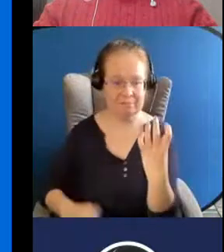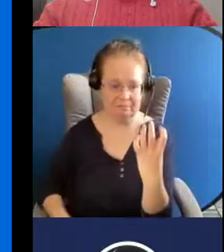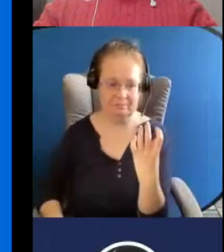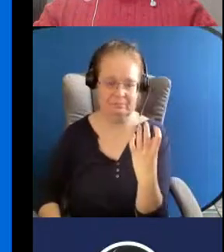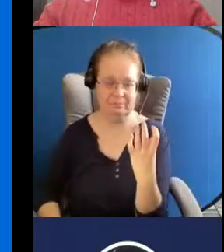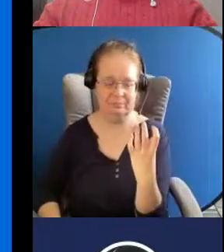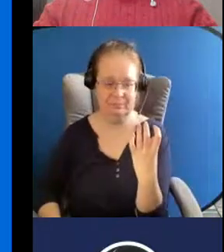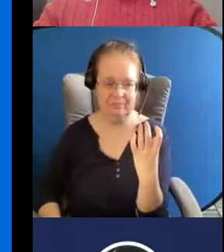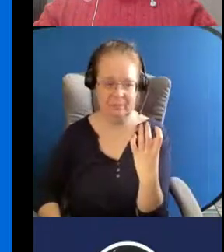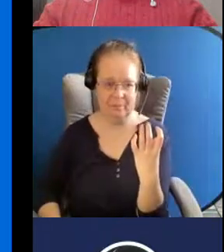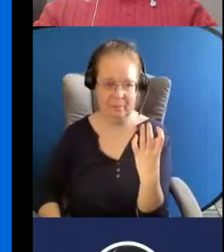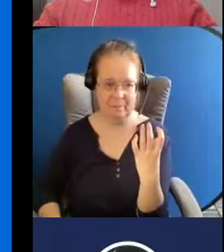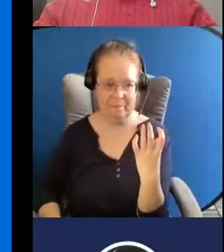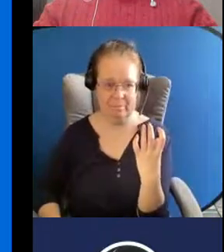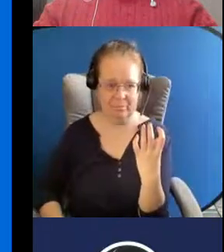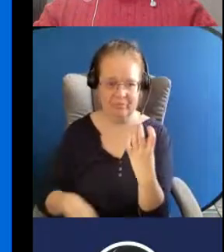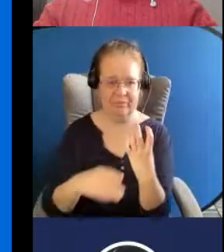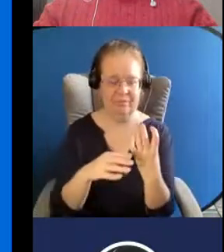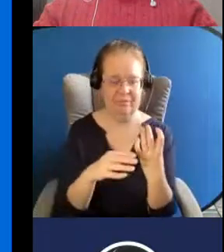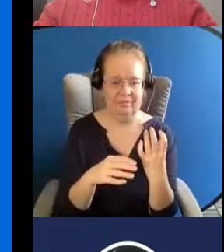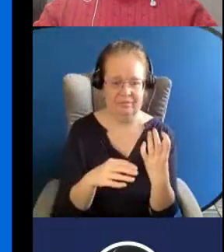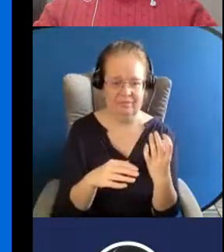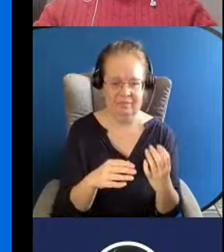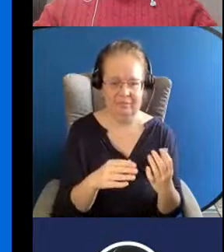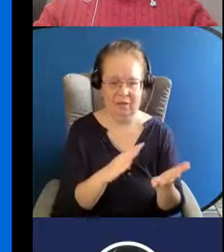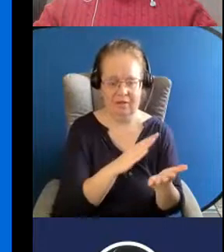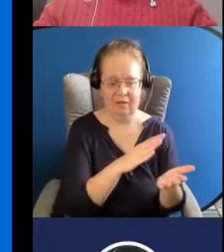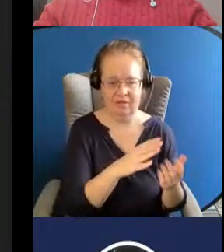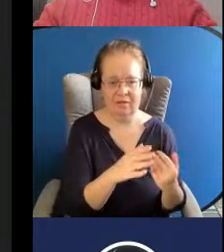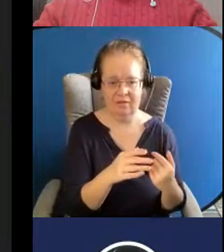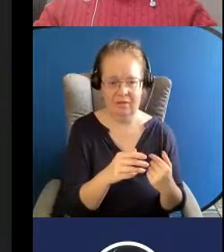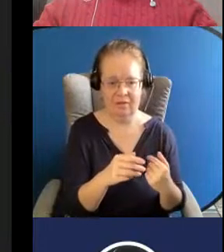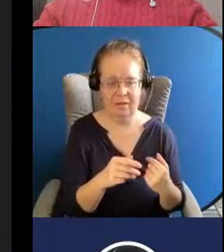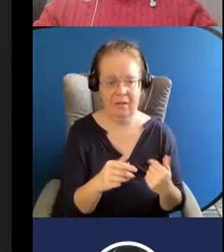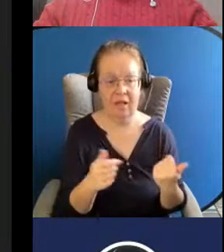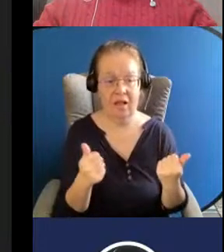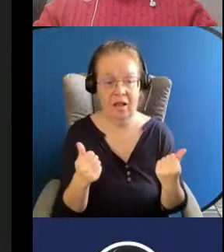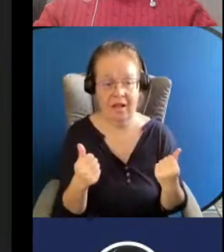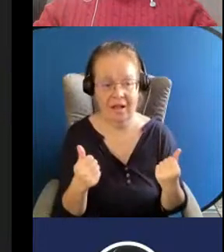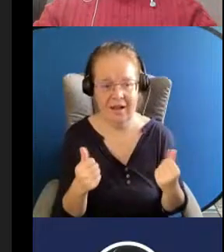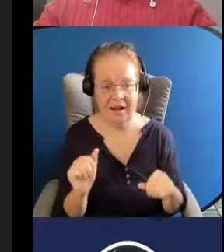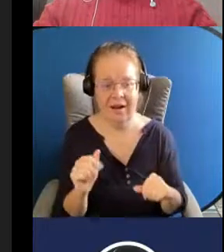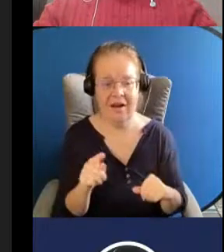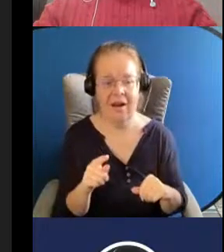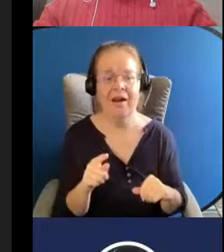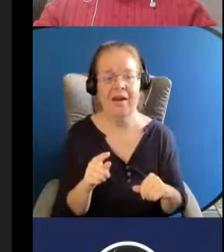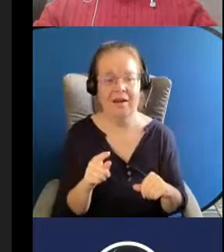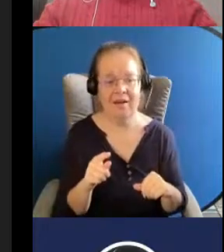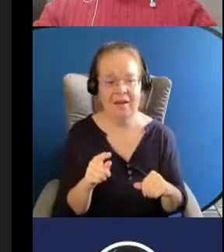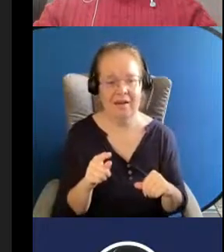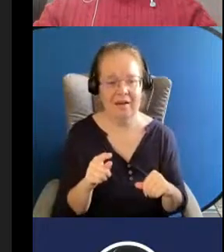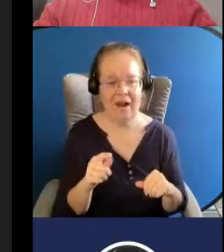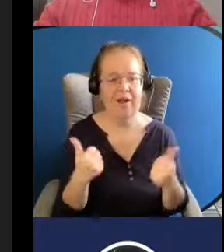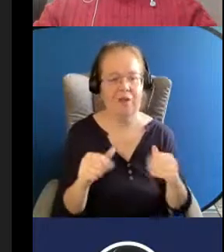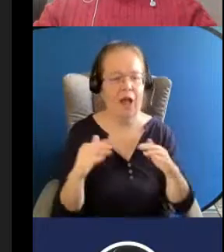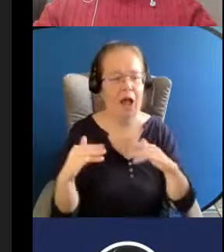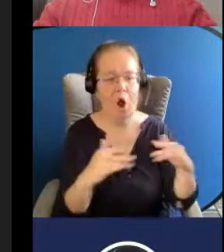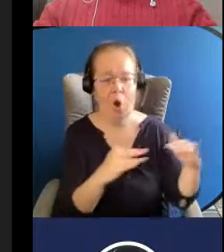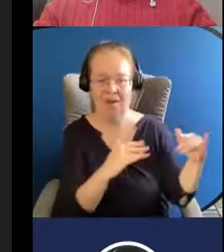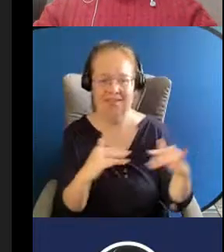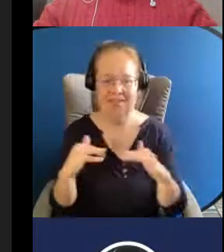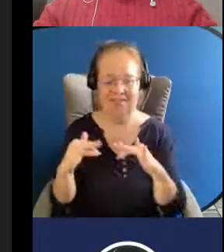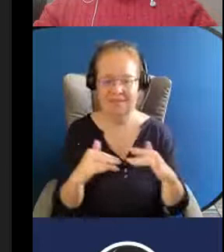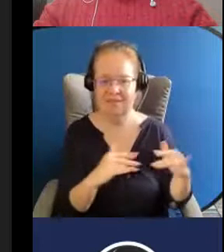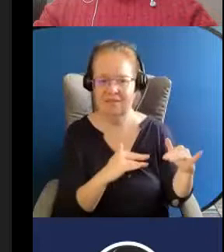as it applies across the entire system. The more windows you have open, the longer it takes to do this. There we go. Now we got aquatic. And